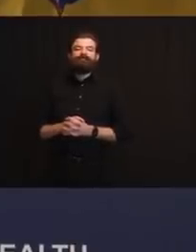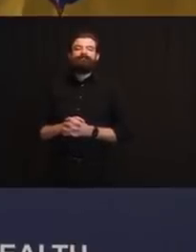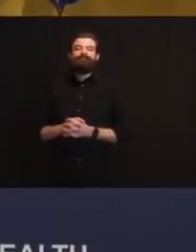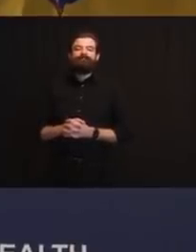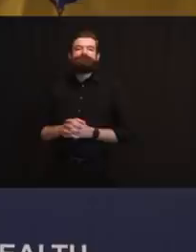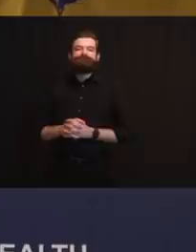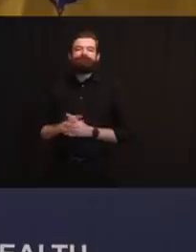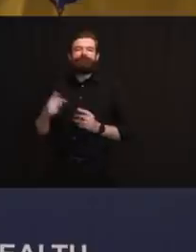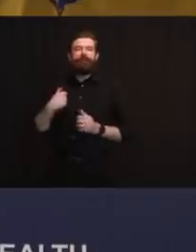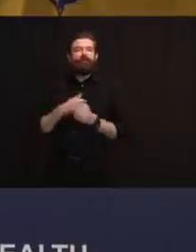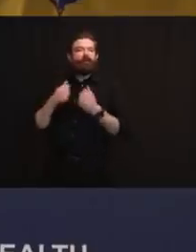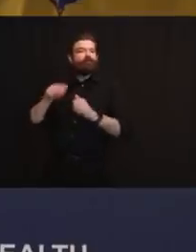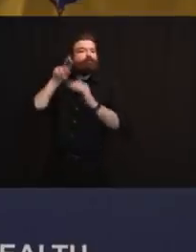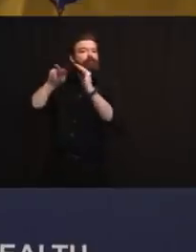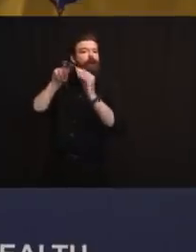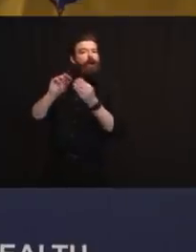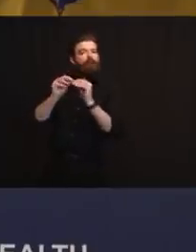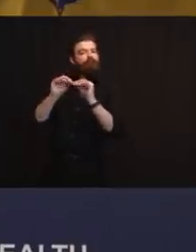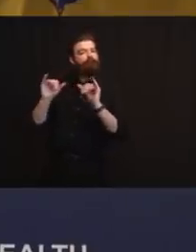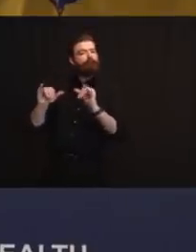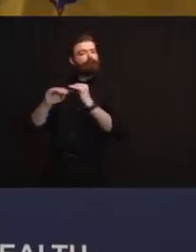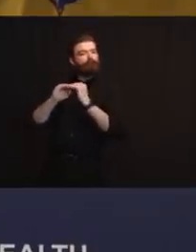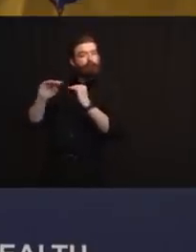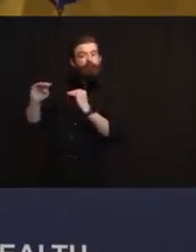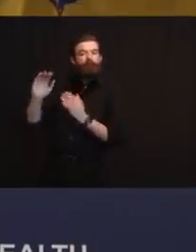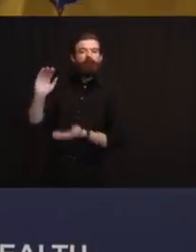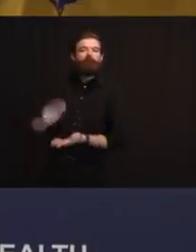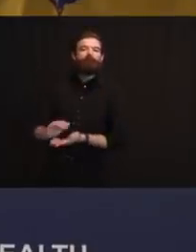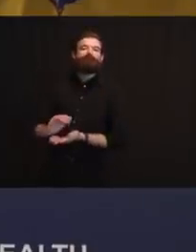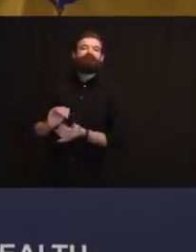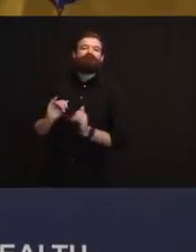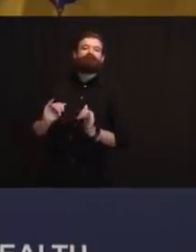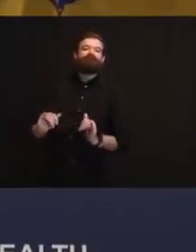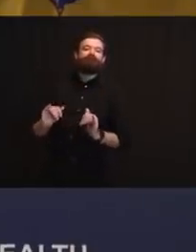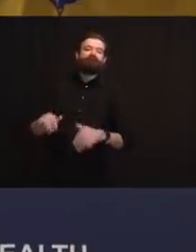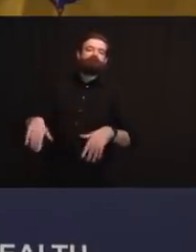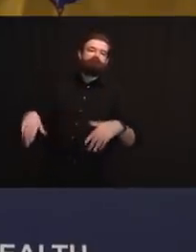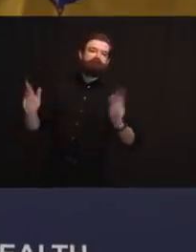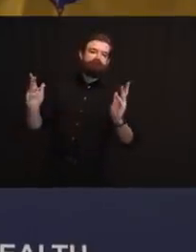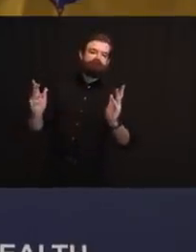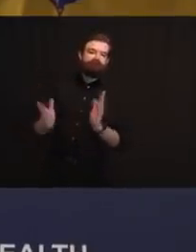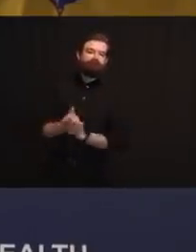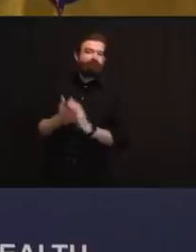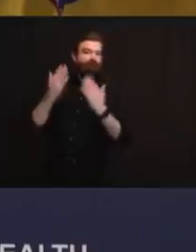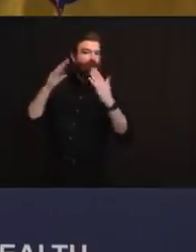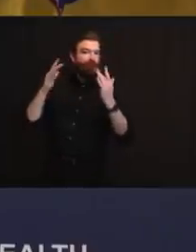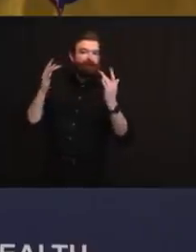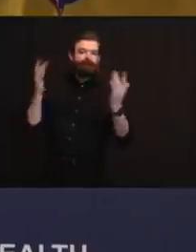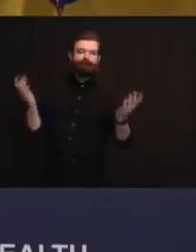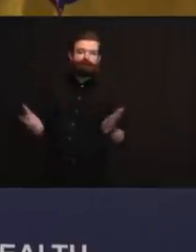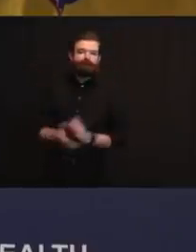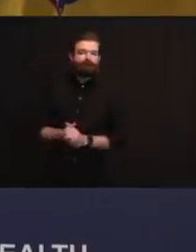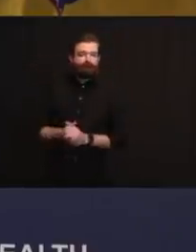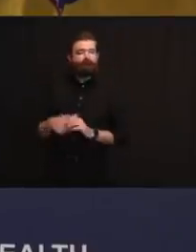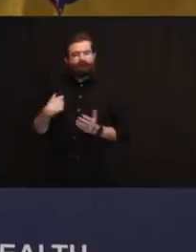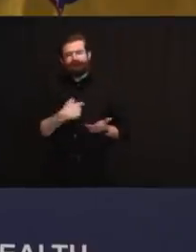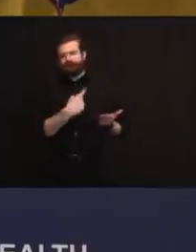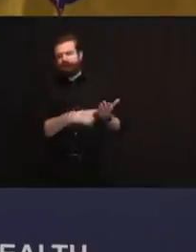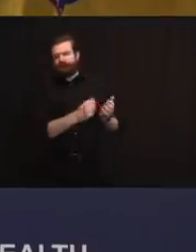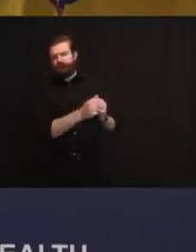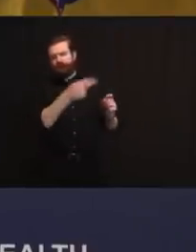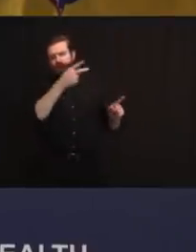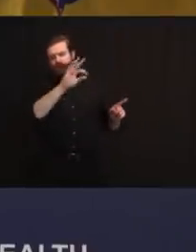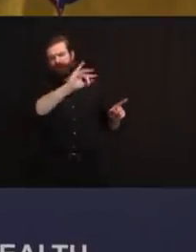said this now publicly. I spoke at the very senior levels of Pfizer yesterday, and they have no idea why this is being done. I have not spoken